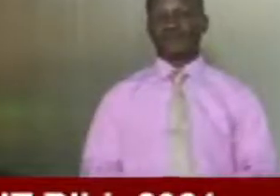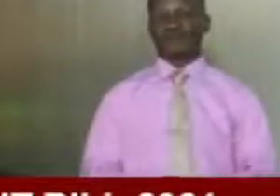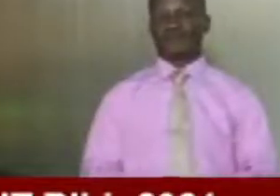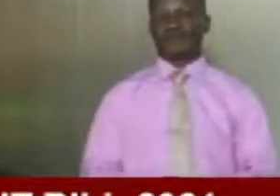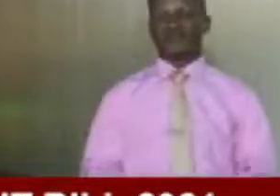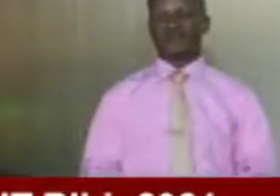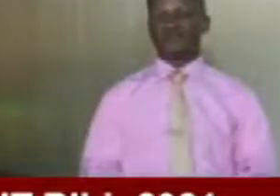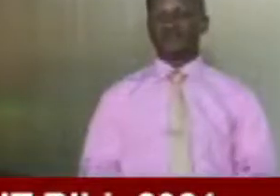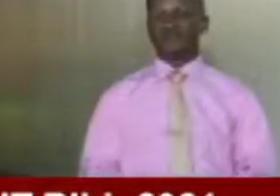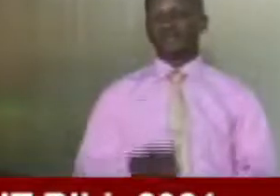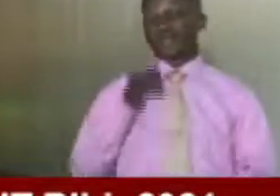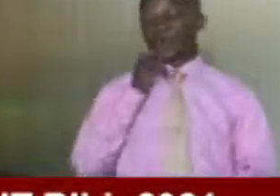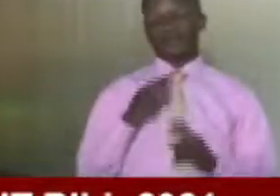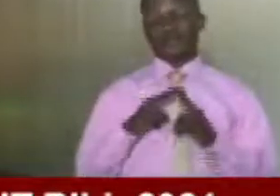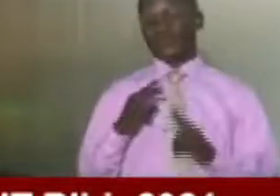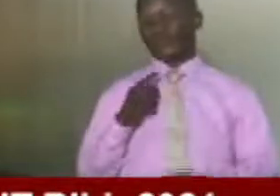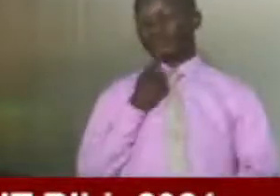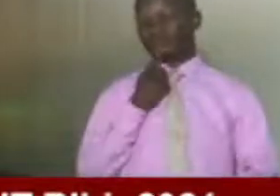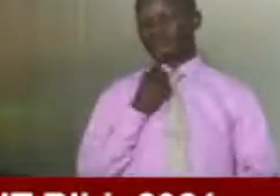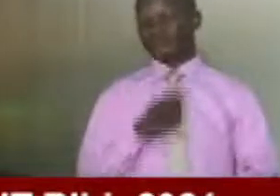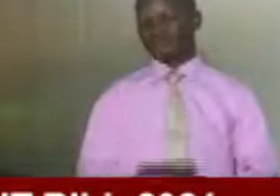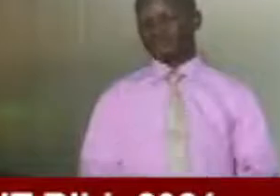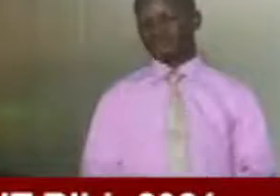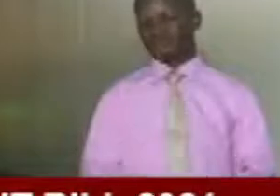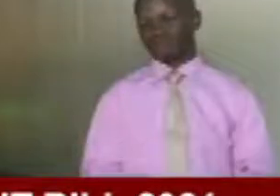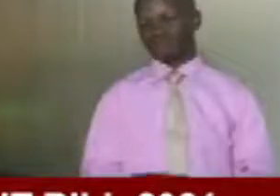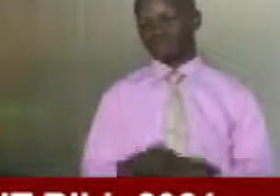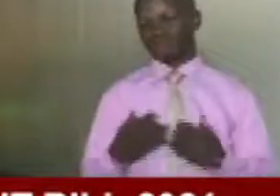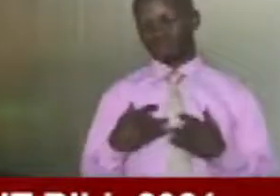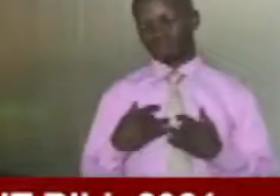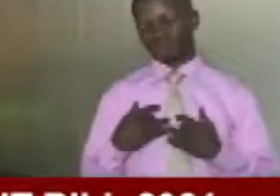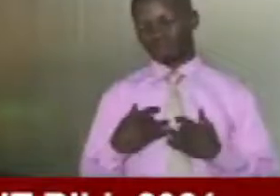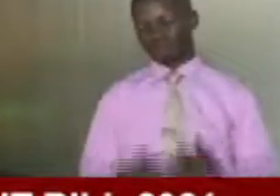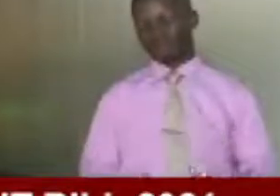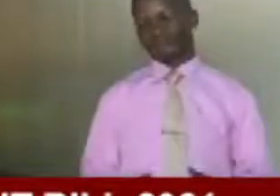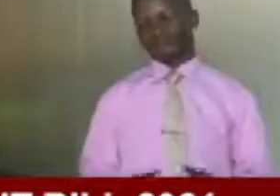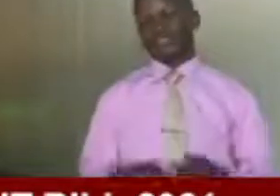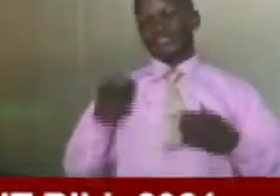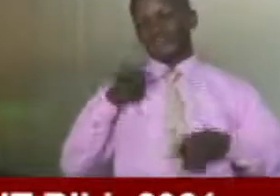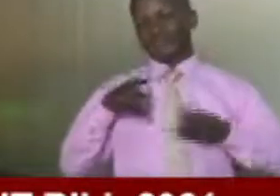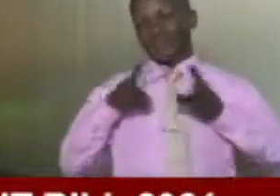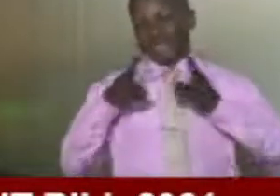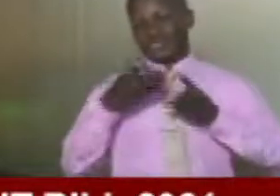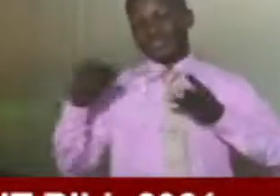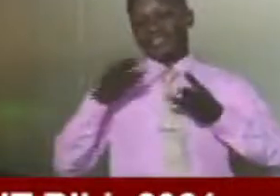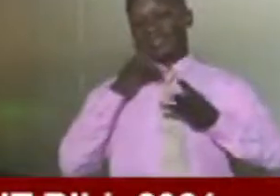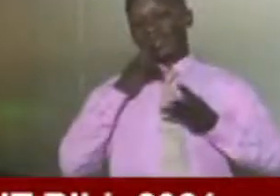I'm so disappointed the way things have panned out.